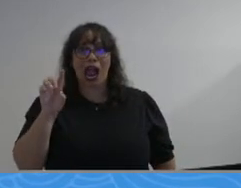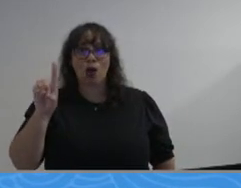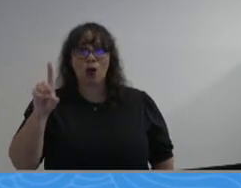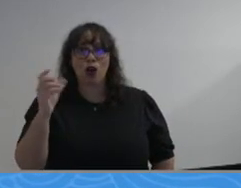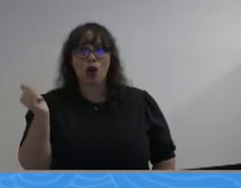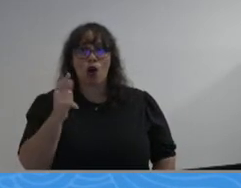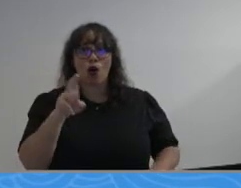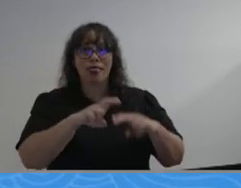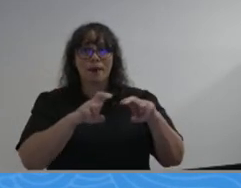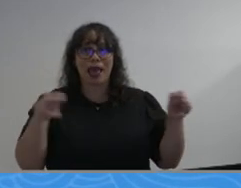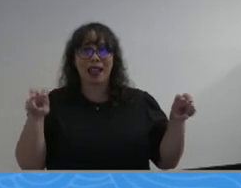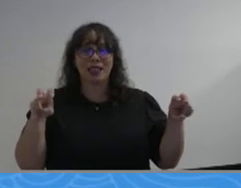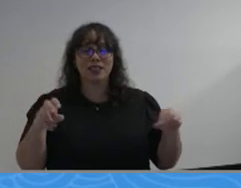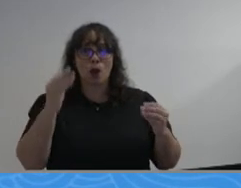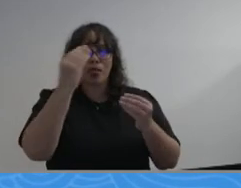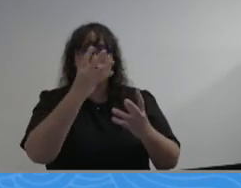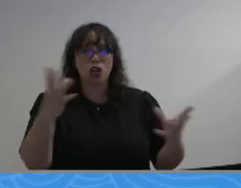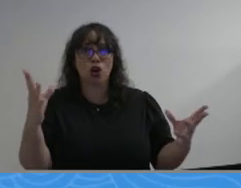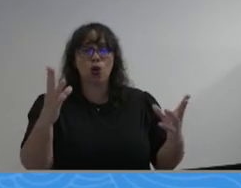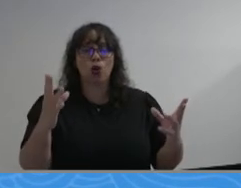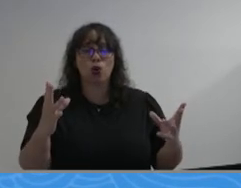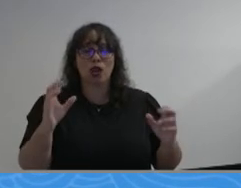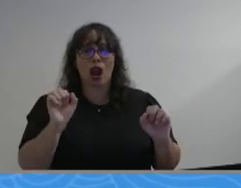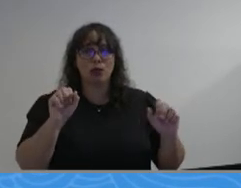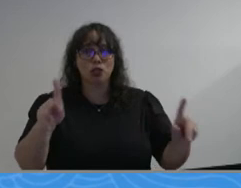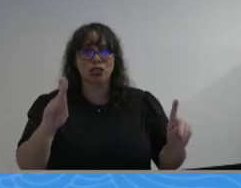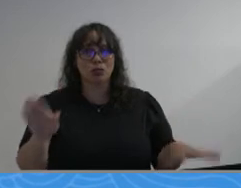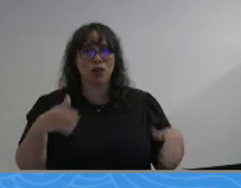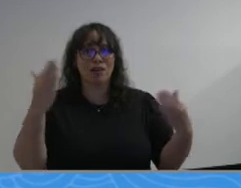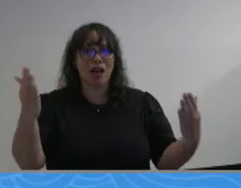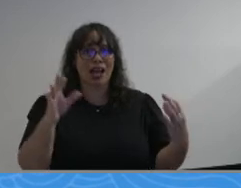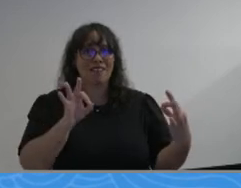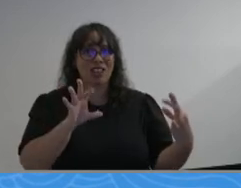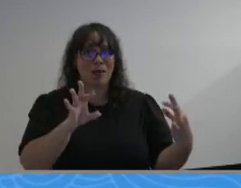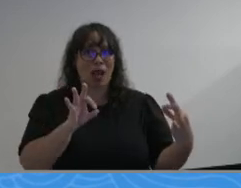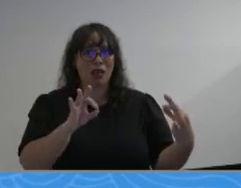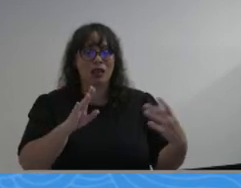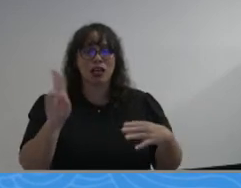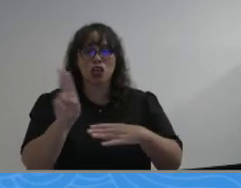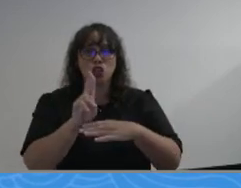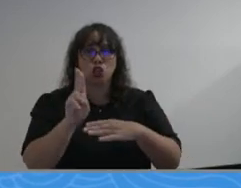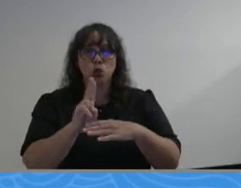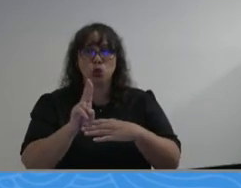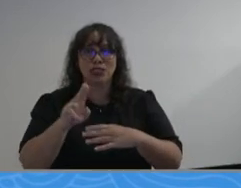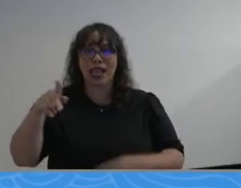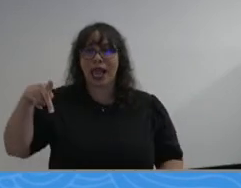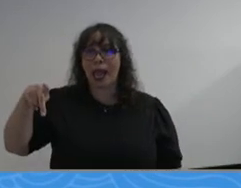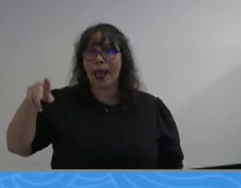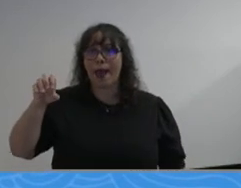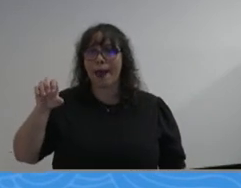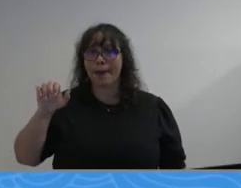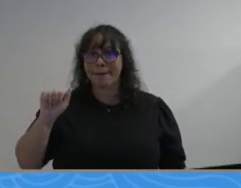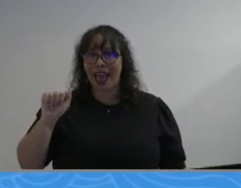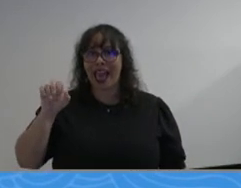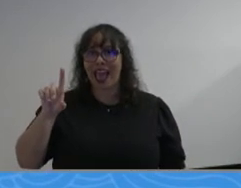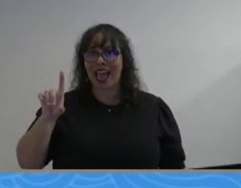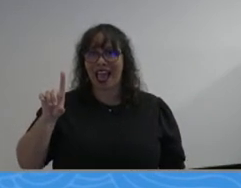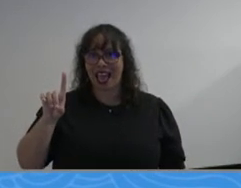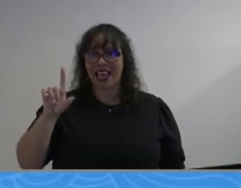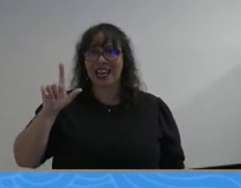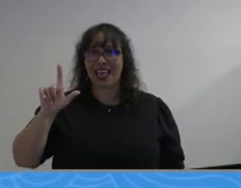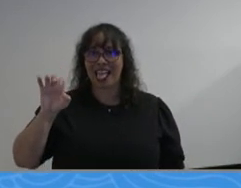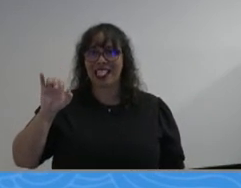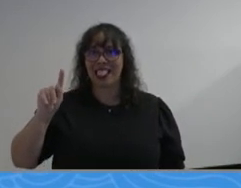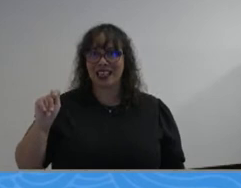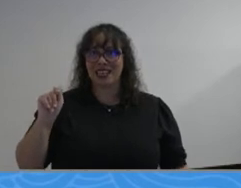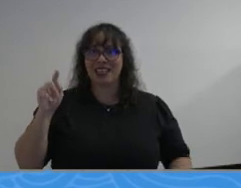just wanted to let everyone else know that there are opportunities to provide your feedback using this Padlet sort of system. I'm going to